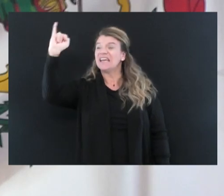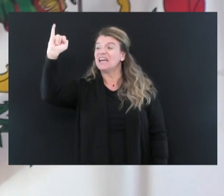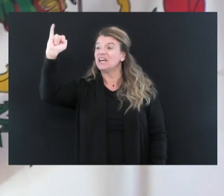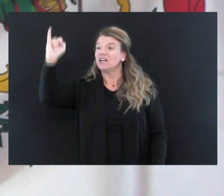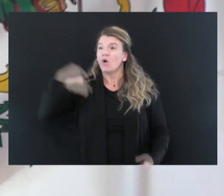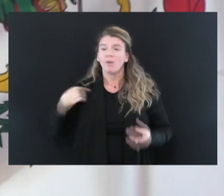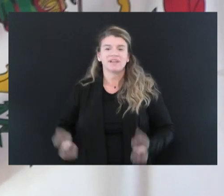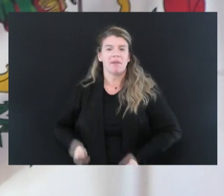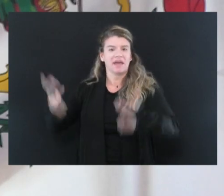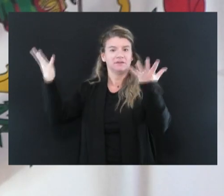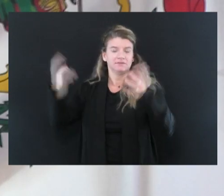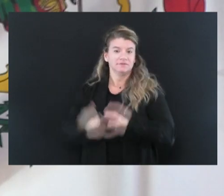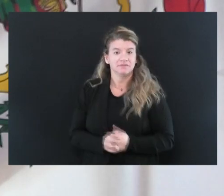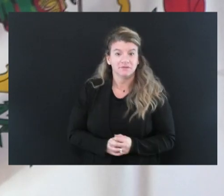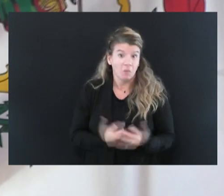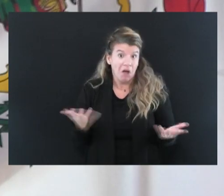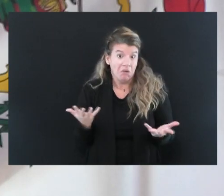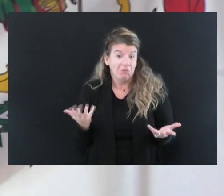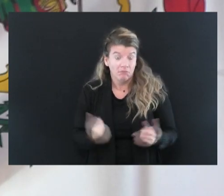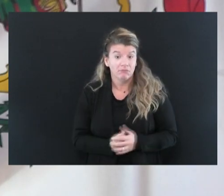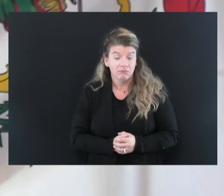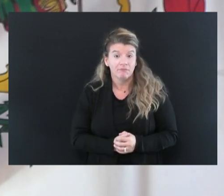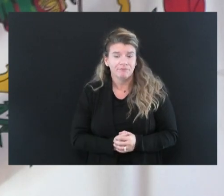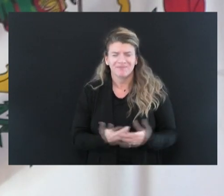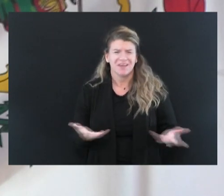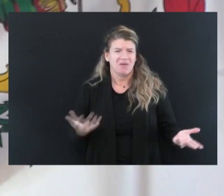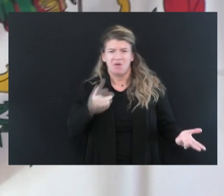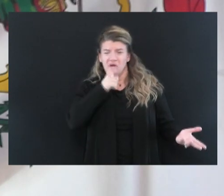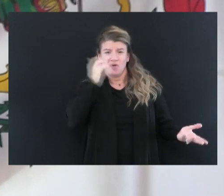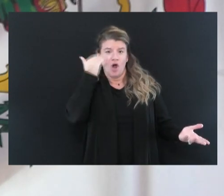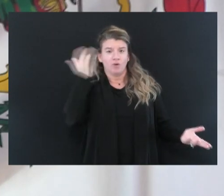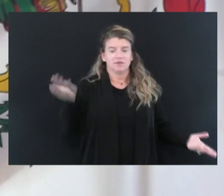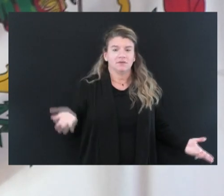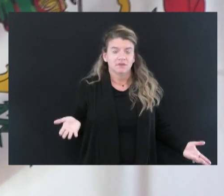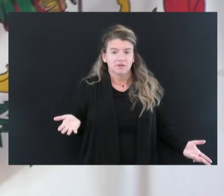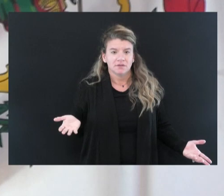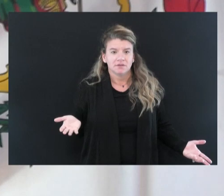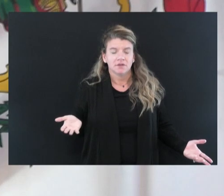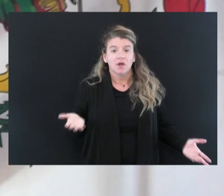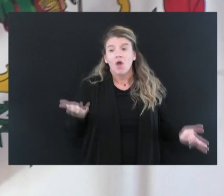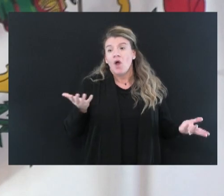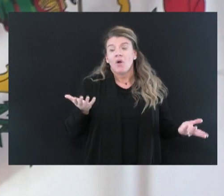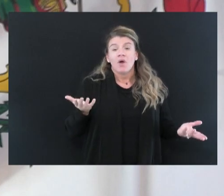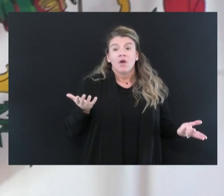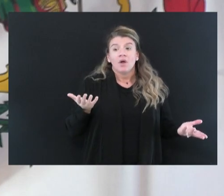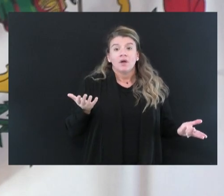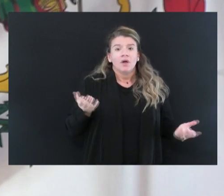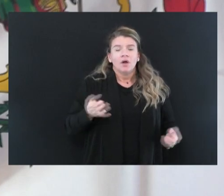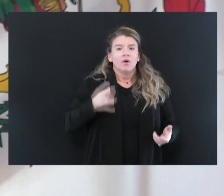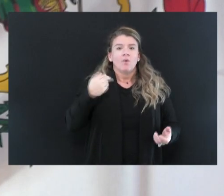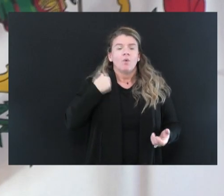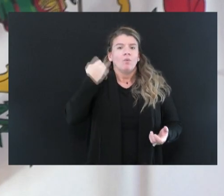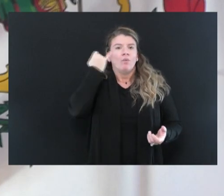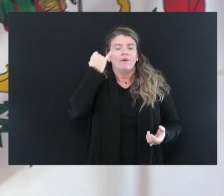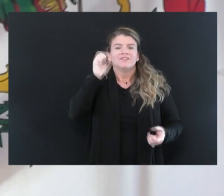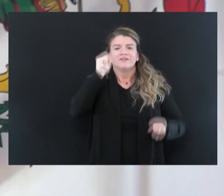What if we would have, who knows? What if we would have rerouted the Canal River,